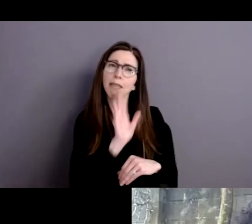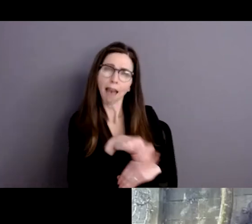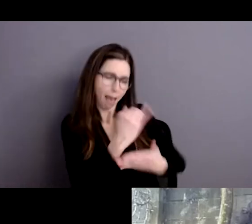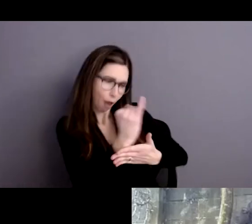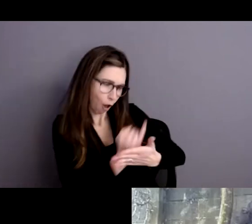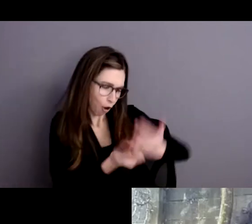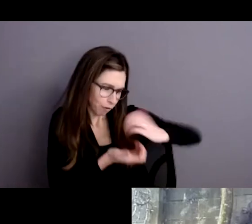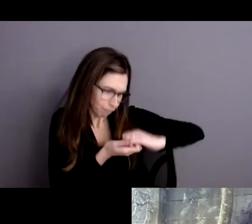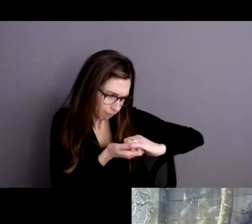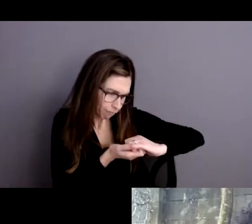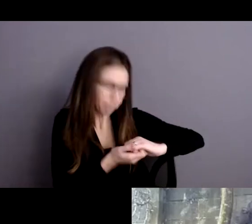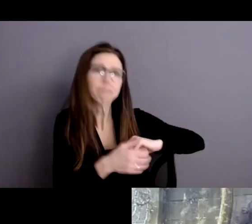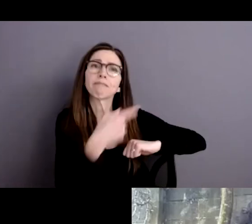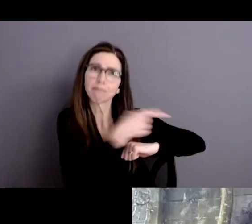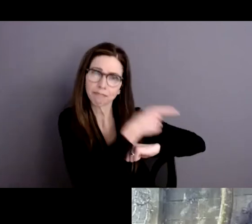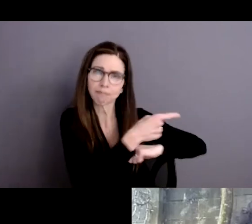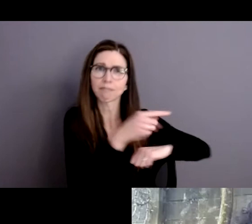Where he took photos